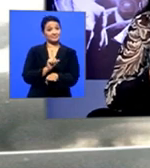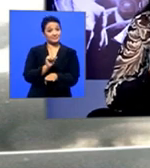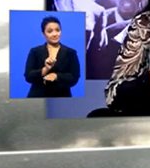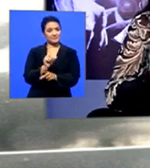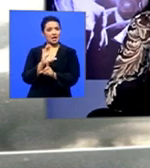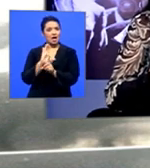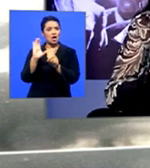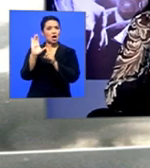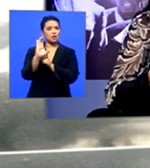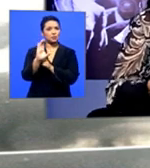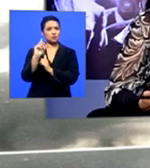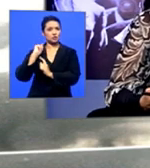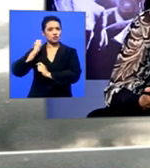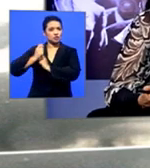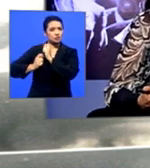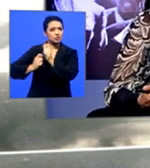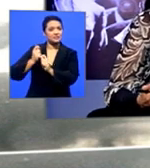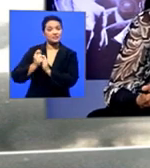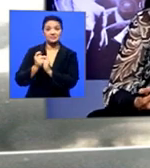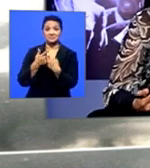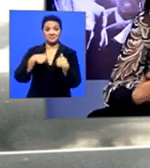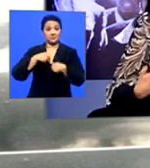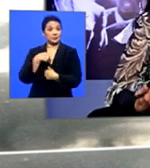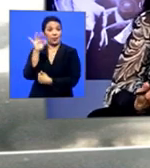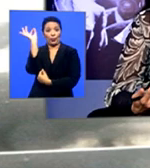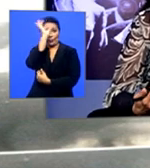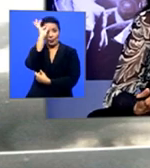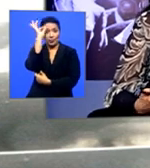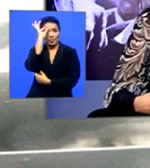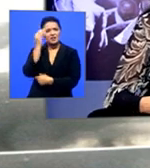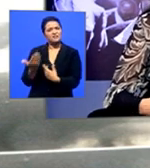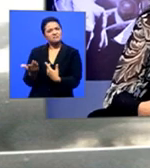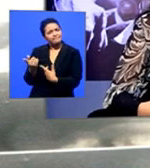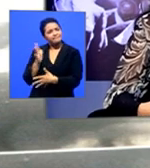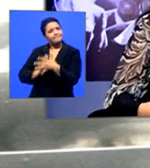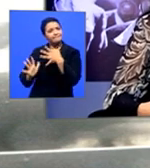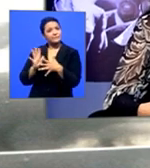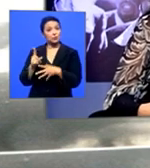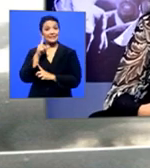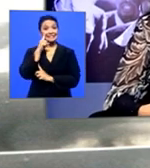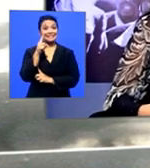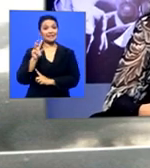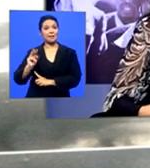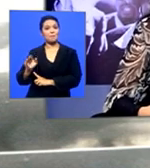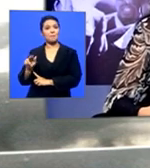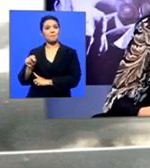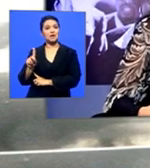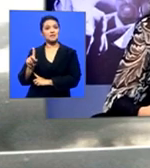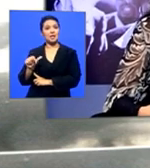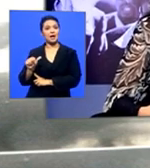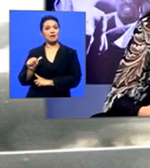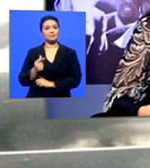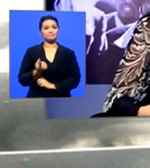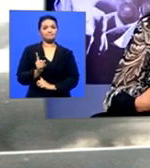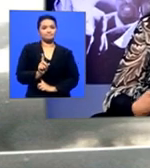culture that's happening that we perhaps are not even aware of. Perhaps you can talk us through this. We've seen Mandela standing there every